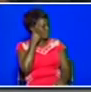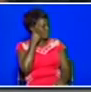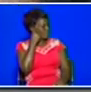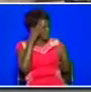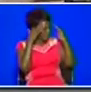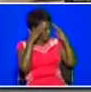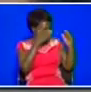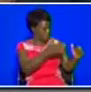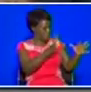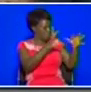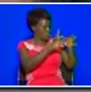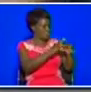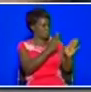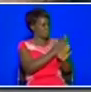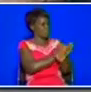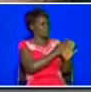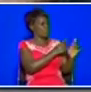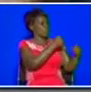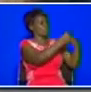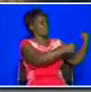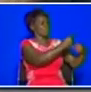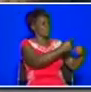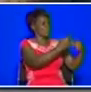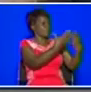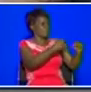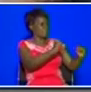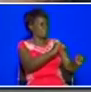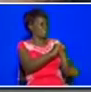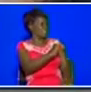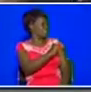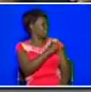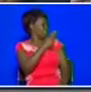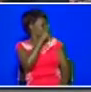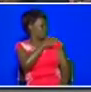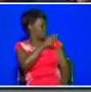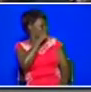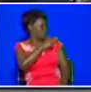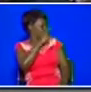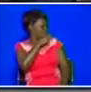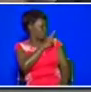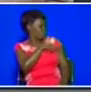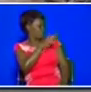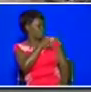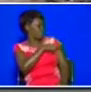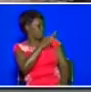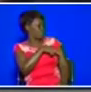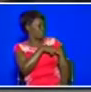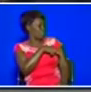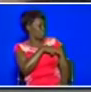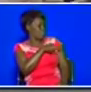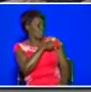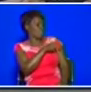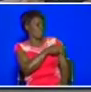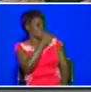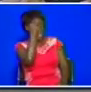emphasize unity before development. And the president snarled at him. And he sort of called him names and he threw a diatribe. That's